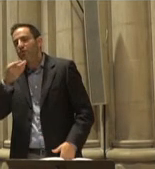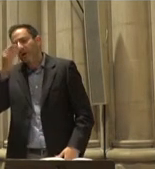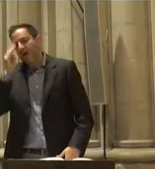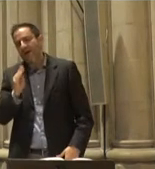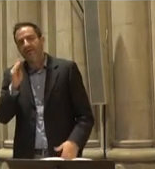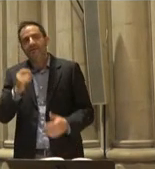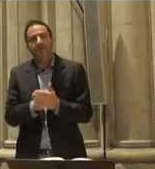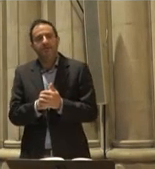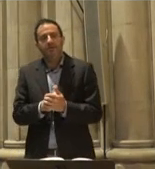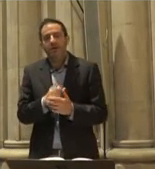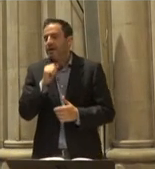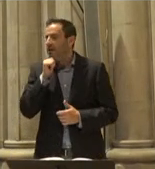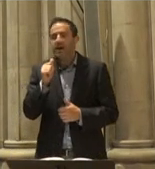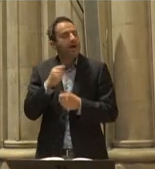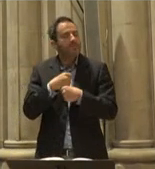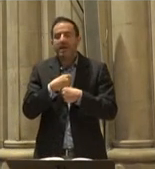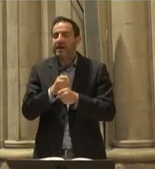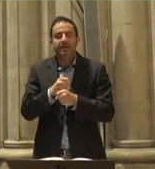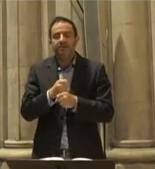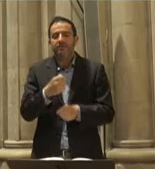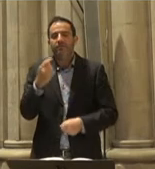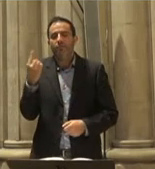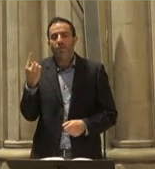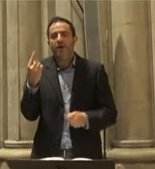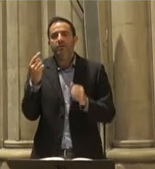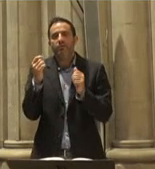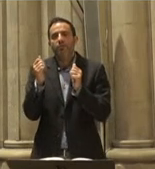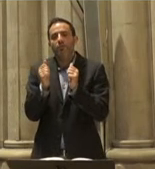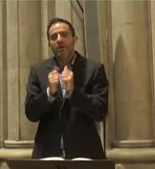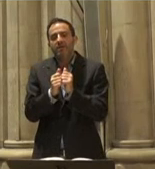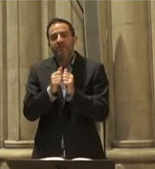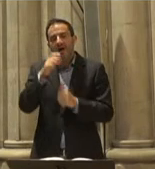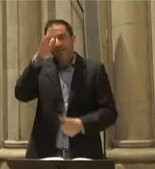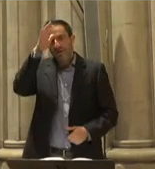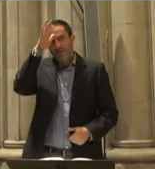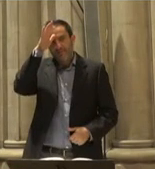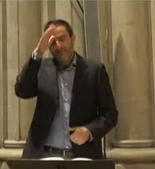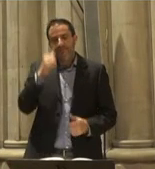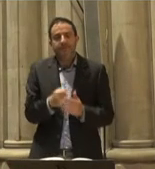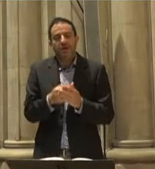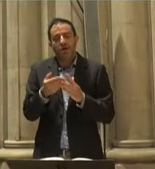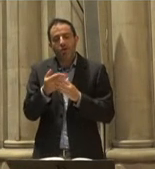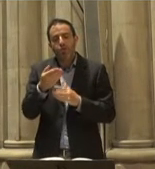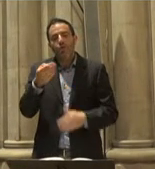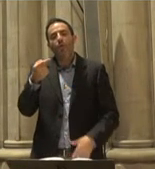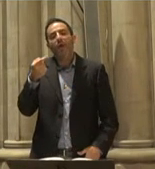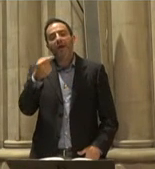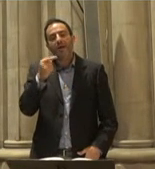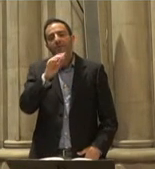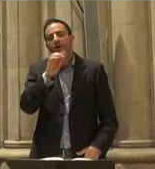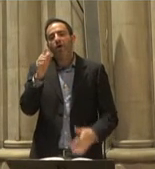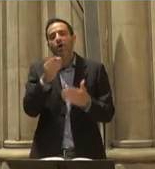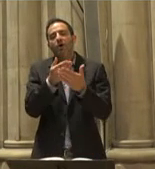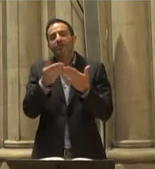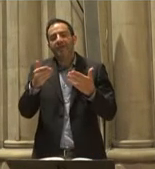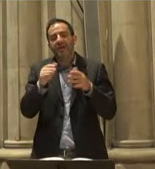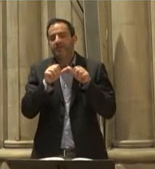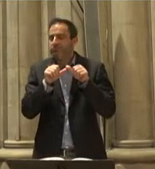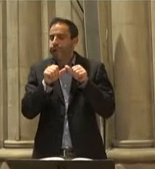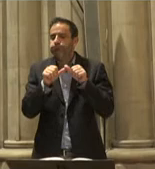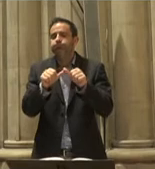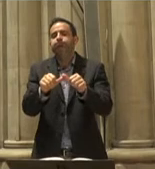God, begotten, not made, of one being with the Father. Through him all things were